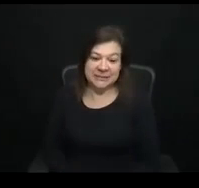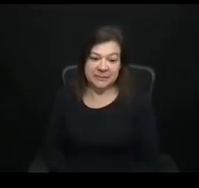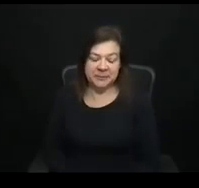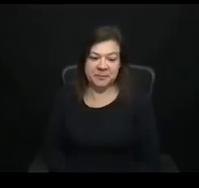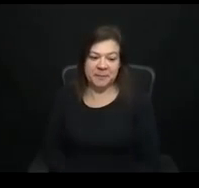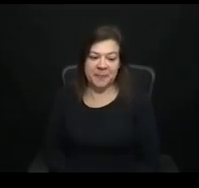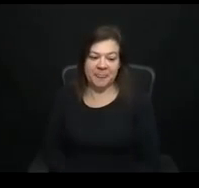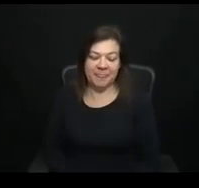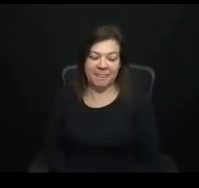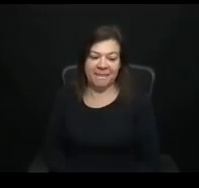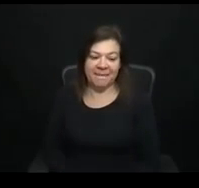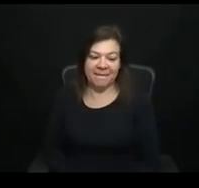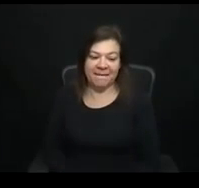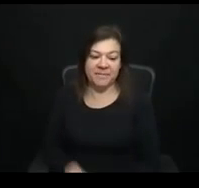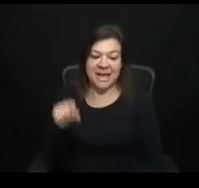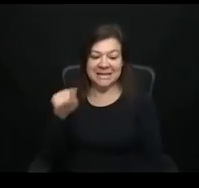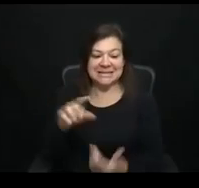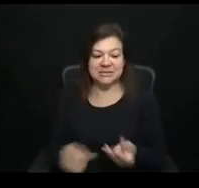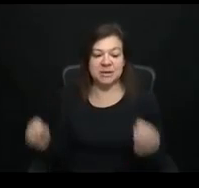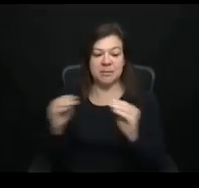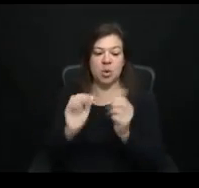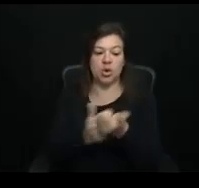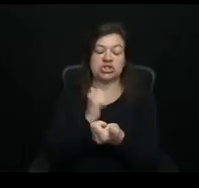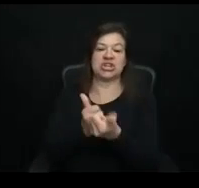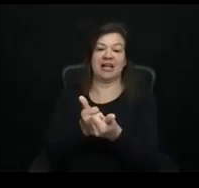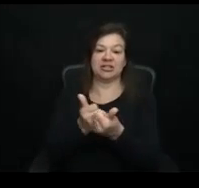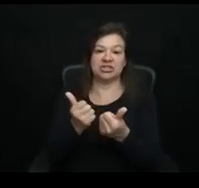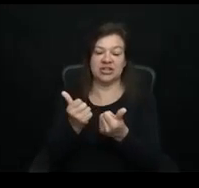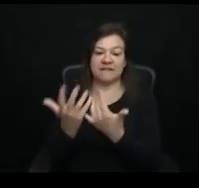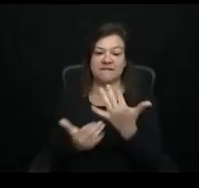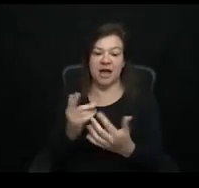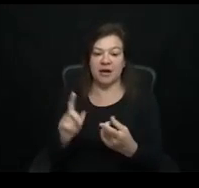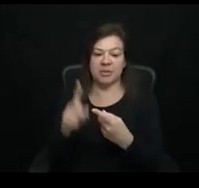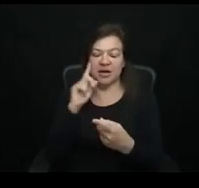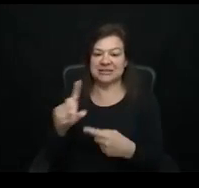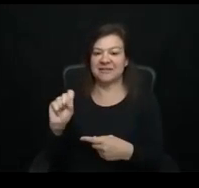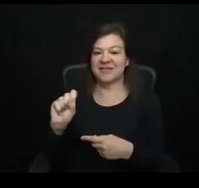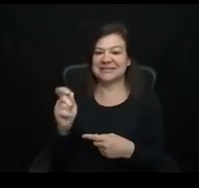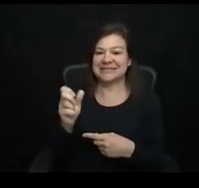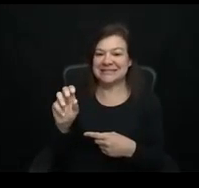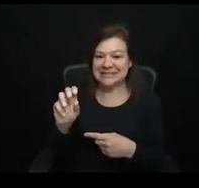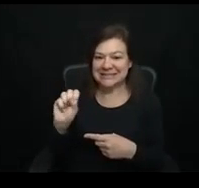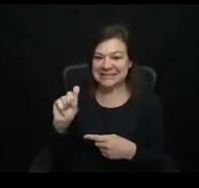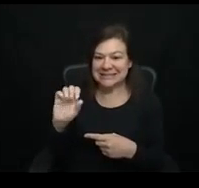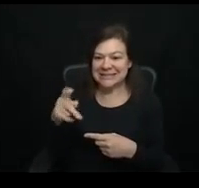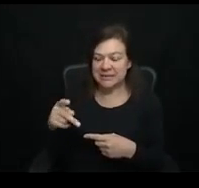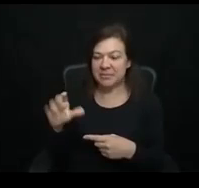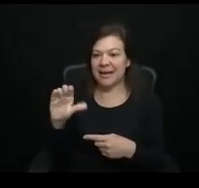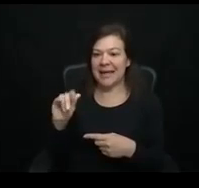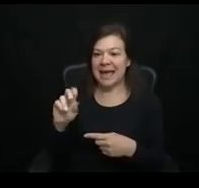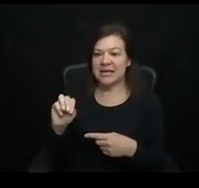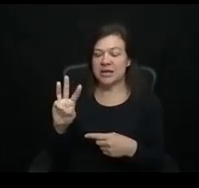one of the more challenging fires for you due to the steep canyon walls as well as all the assets along I-70,